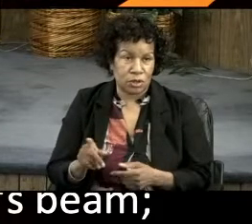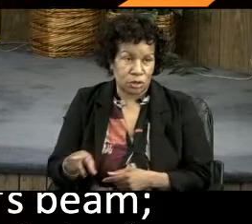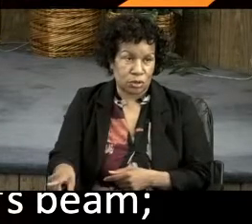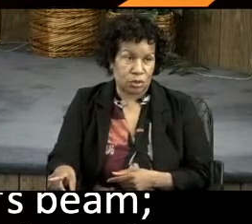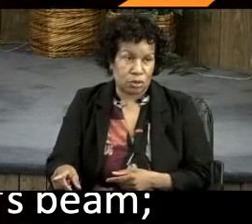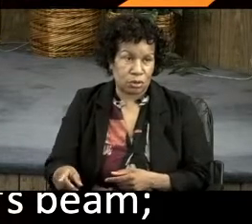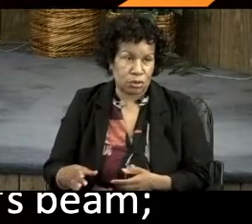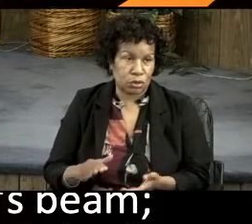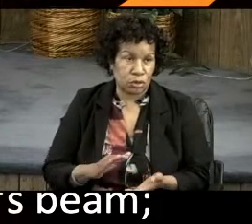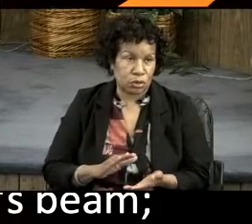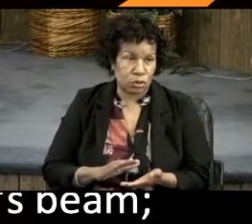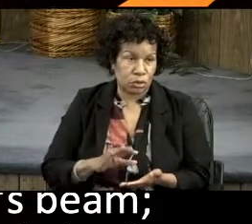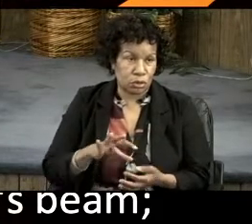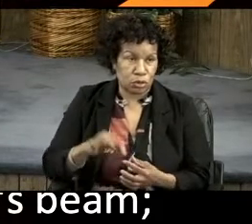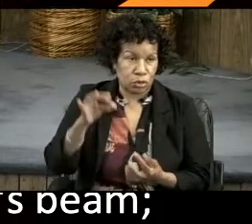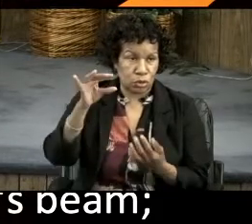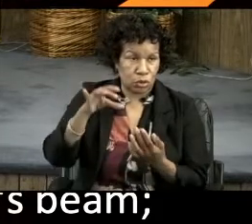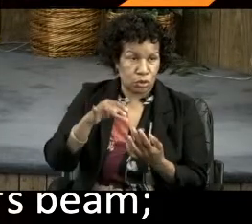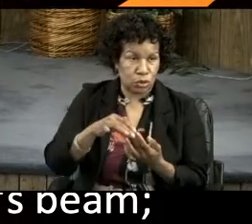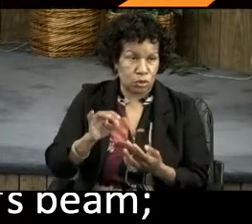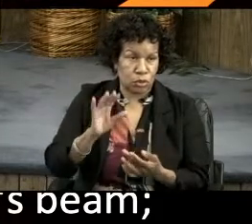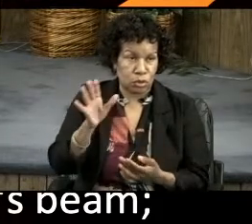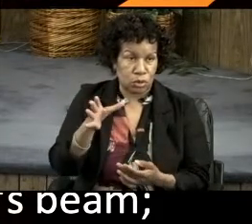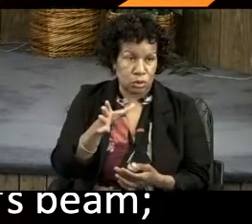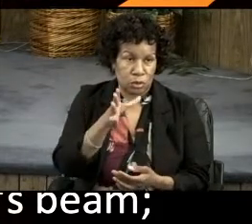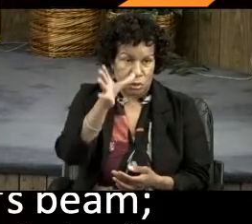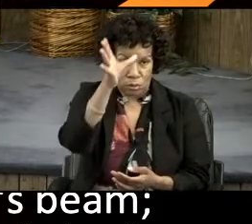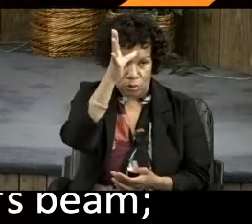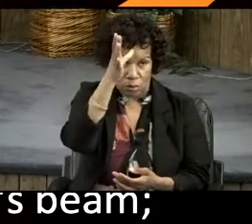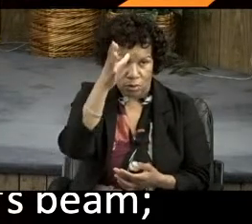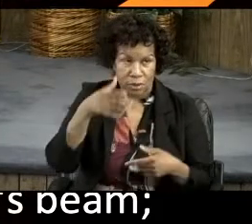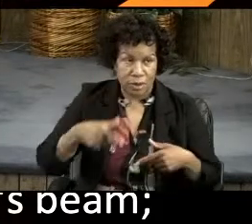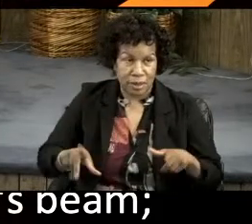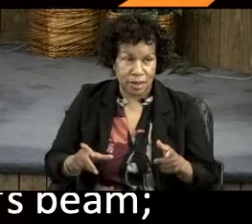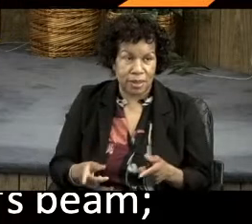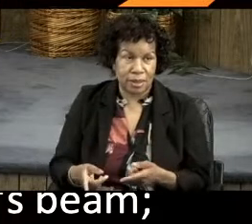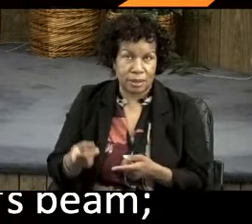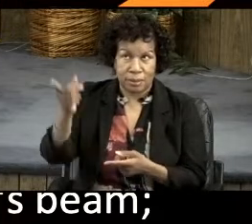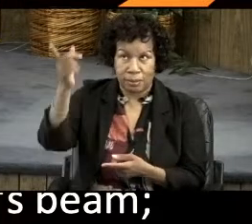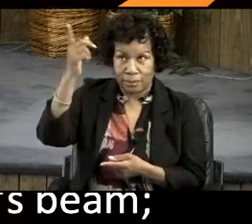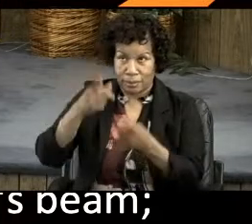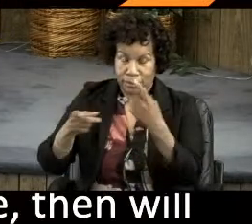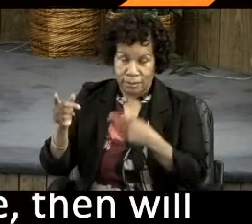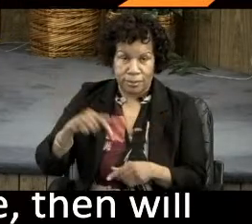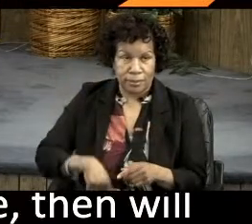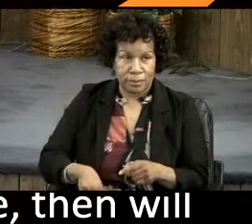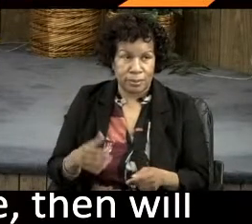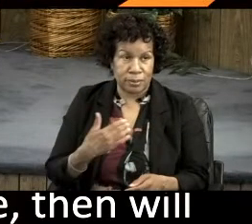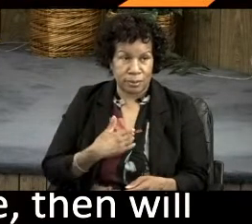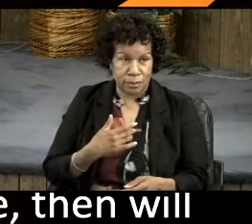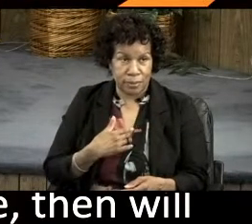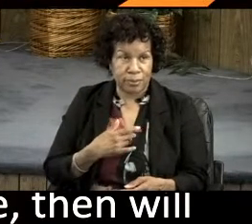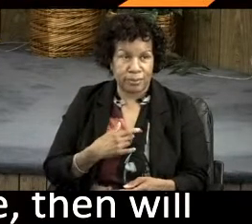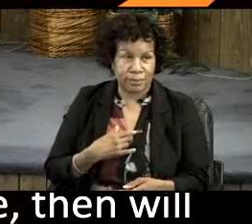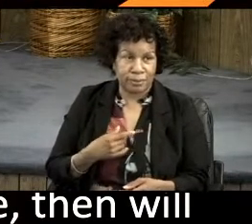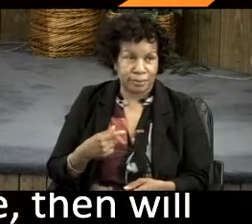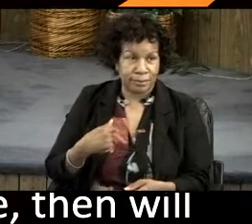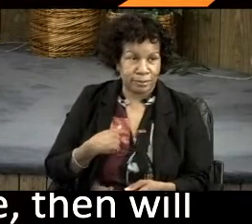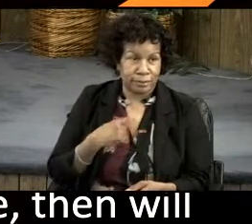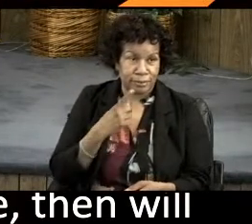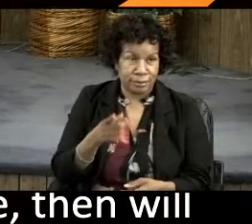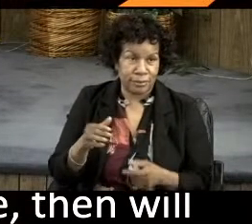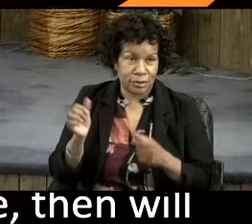to Saul? Choose you a man for you, and let him come down to me. Verse 9, if